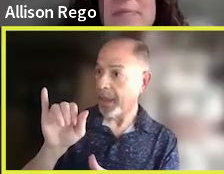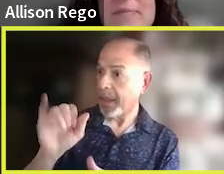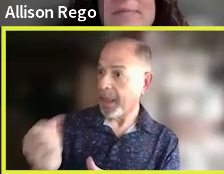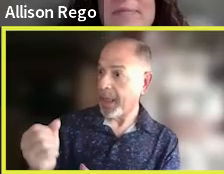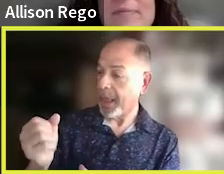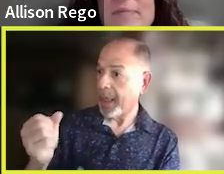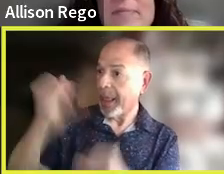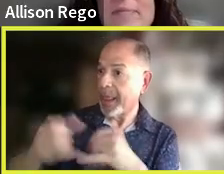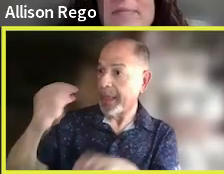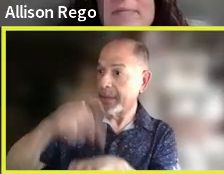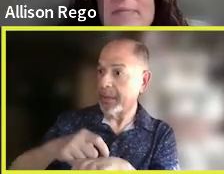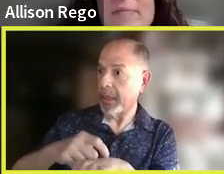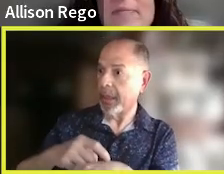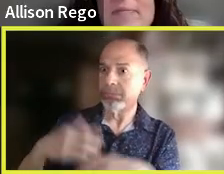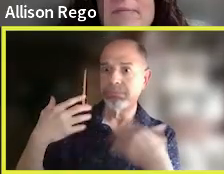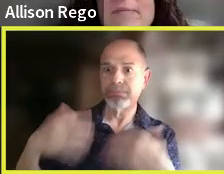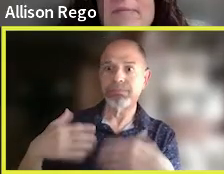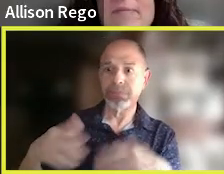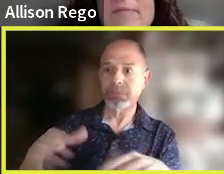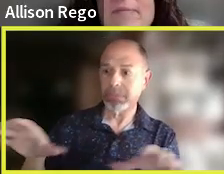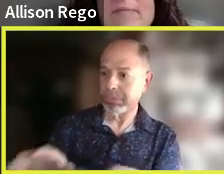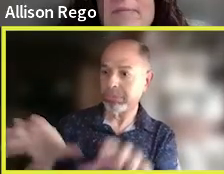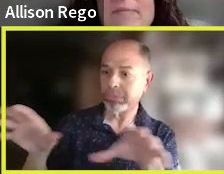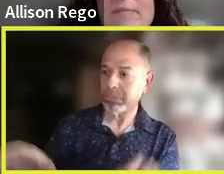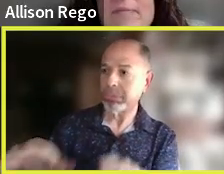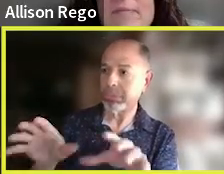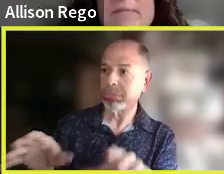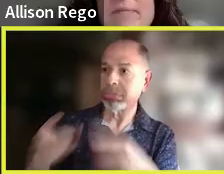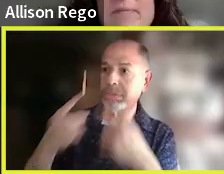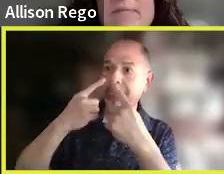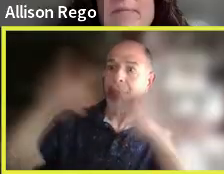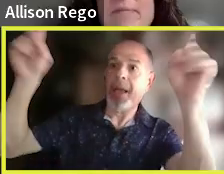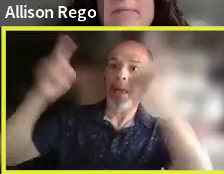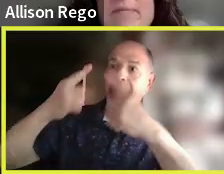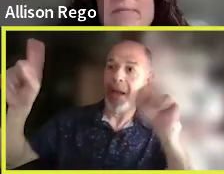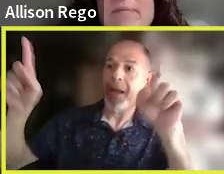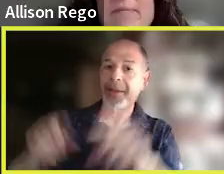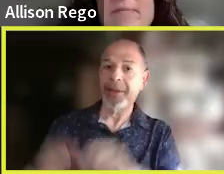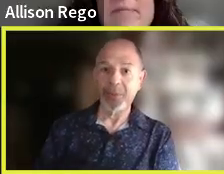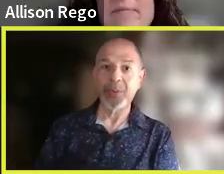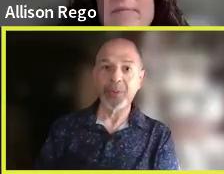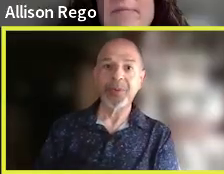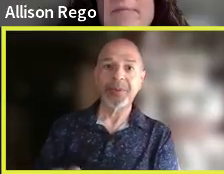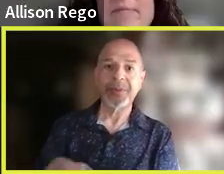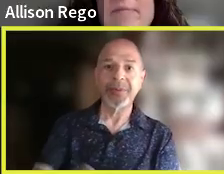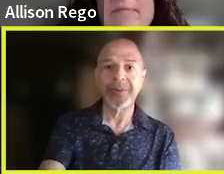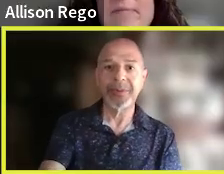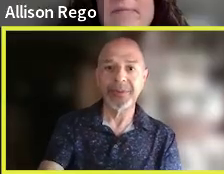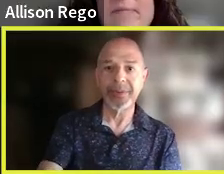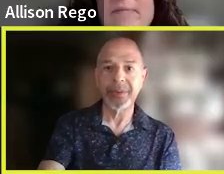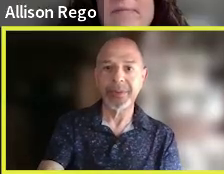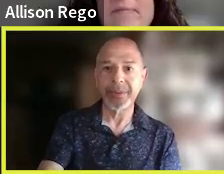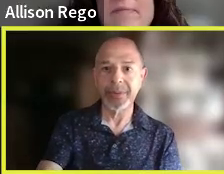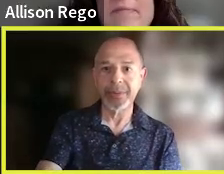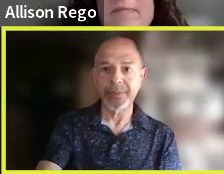right? You handled all the snacks and the decorations, and yeah, awesome.